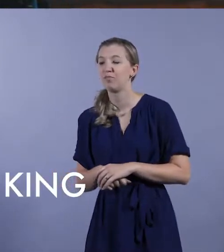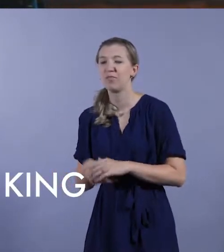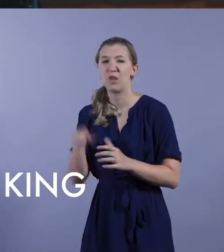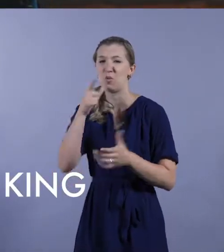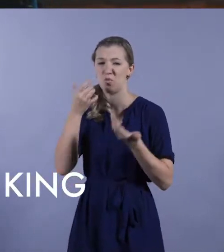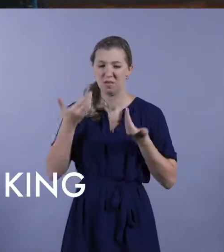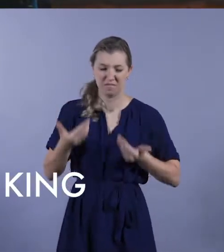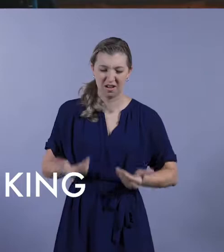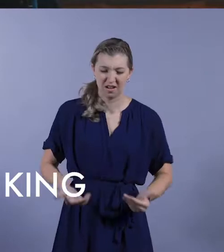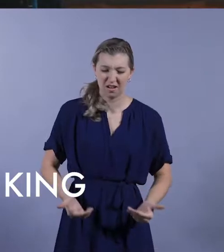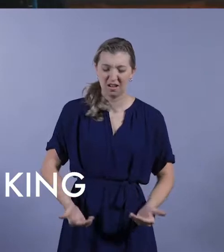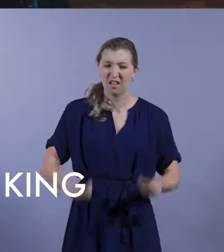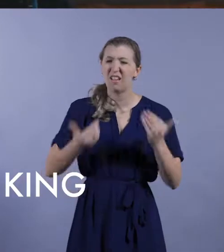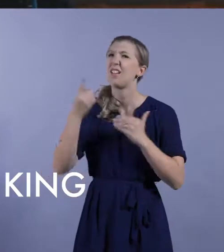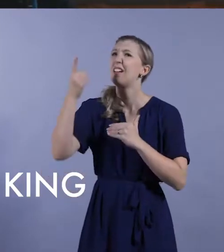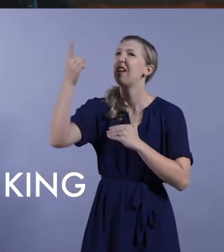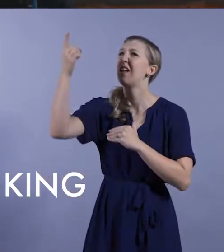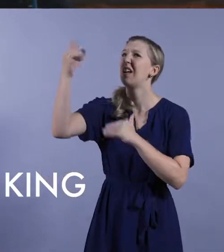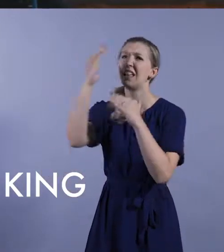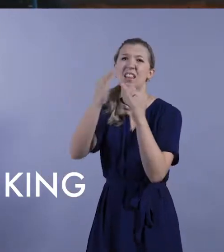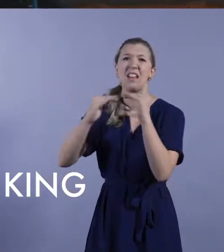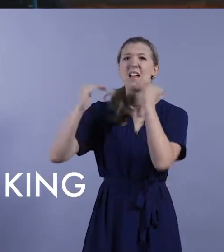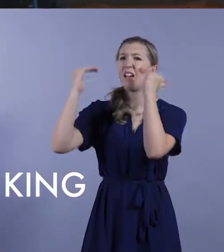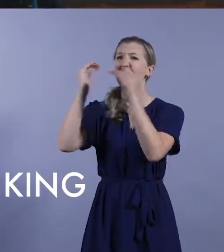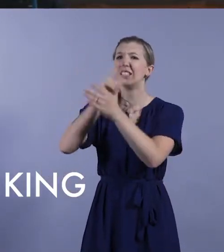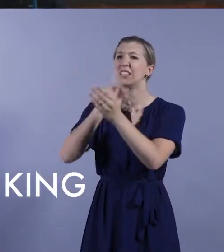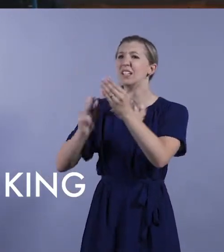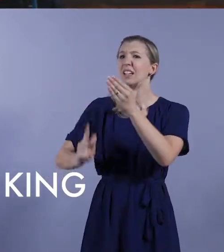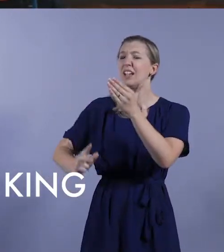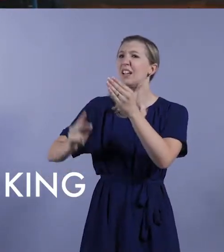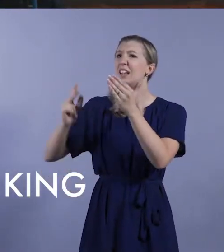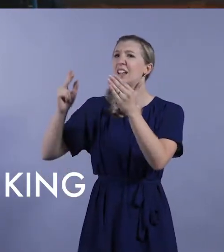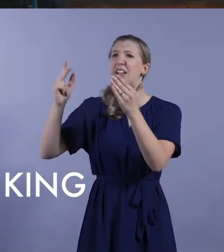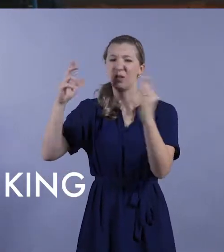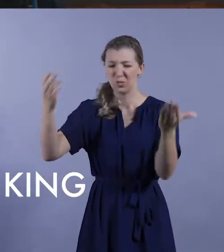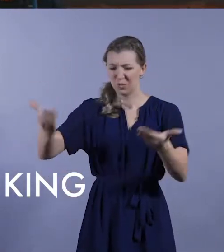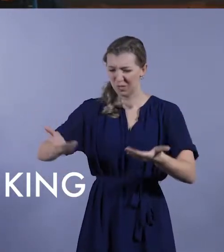Who am I that the highest King would